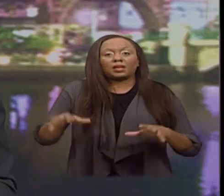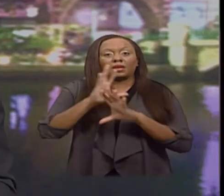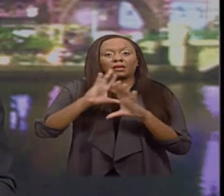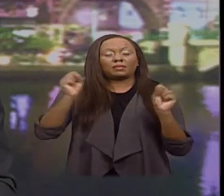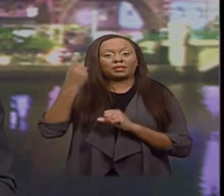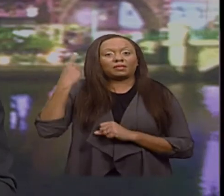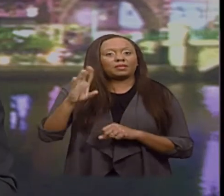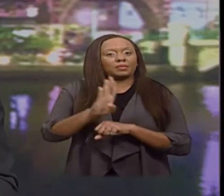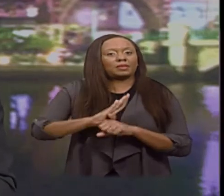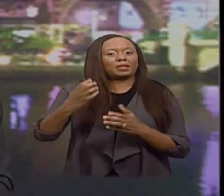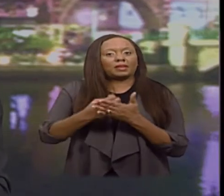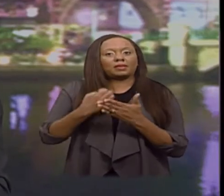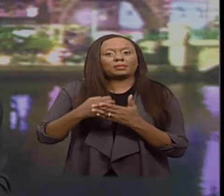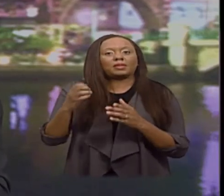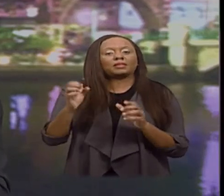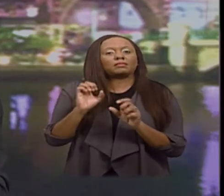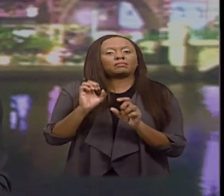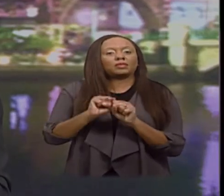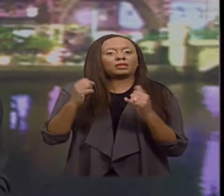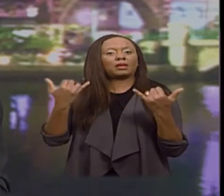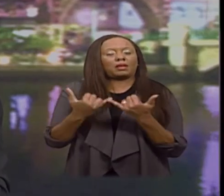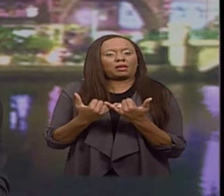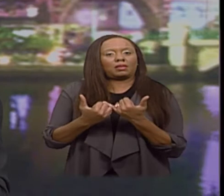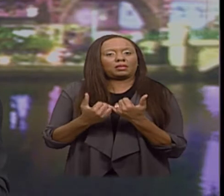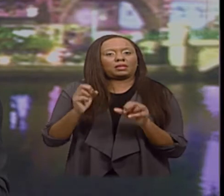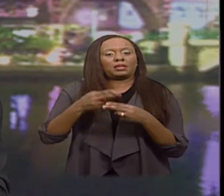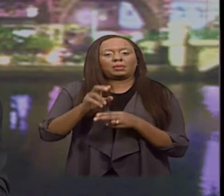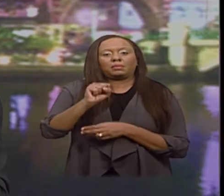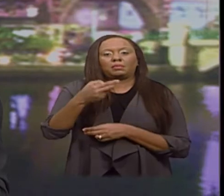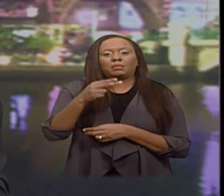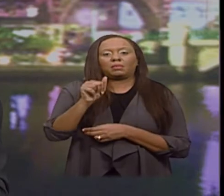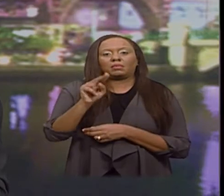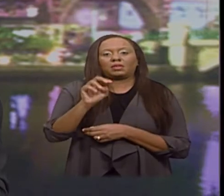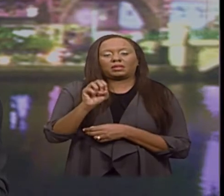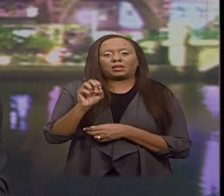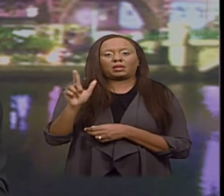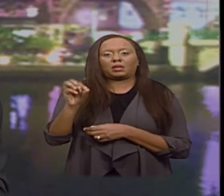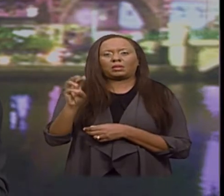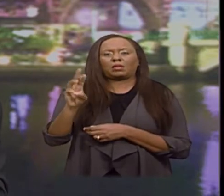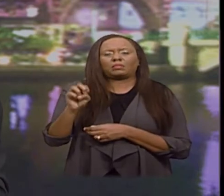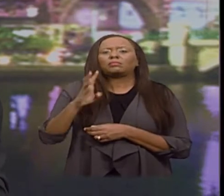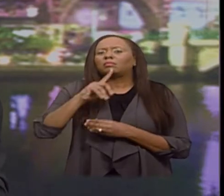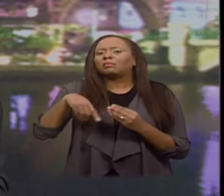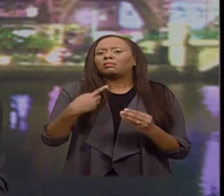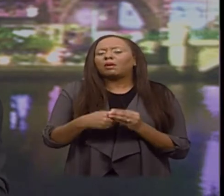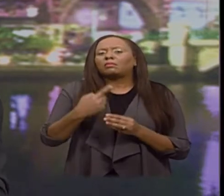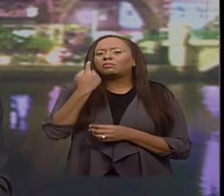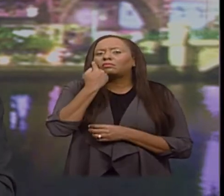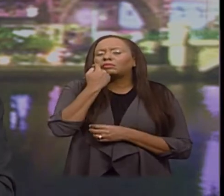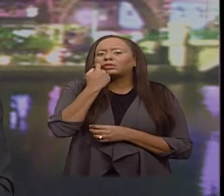President of the Barbados Economic Society, Shane Lowe, has weighed in on the recent central bank review of Barbados' economy